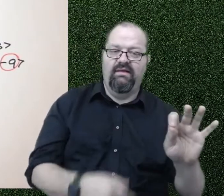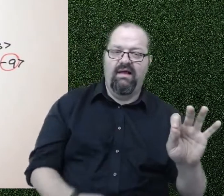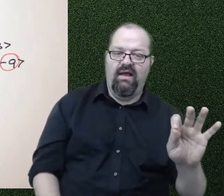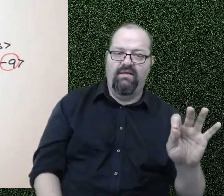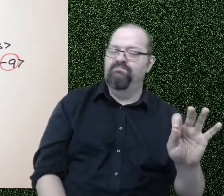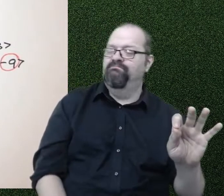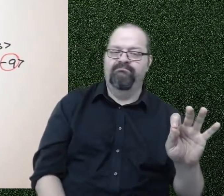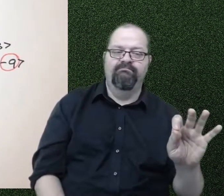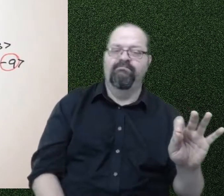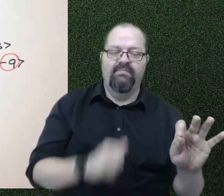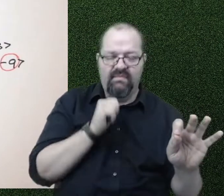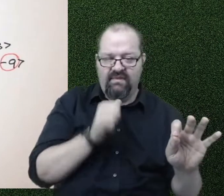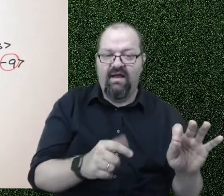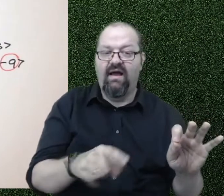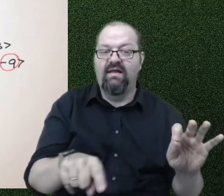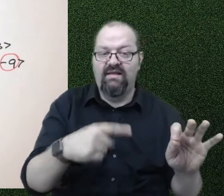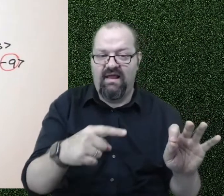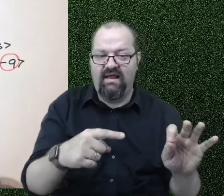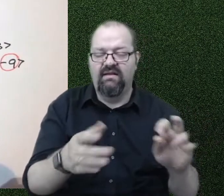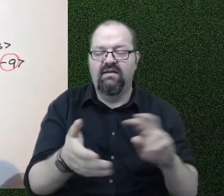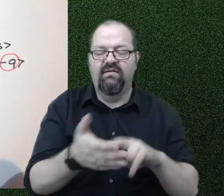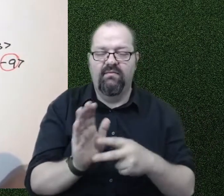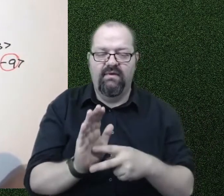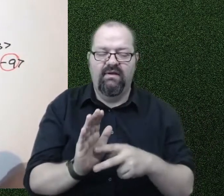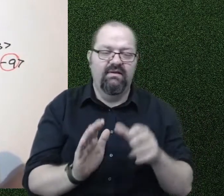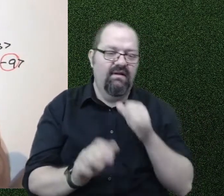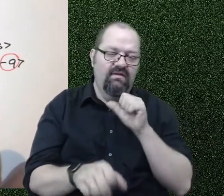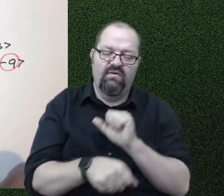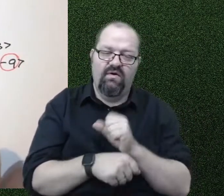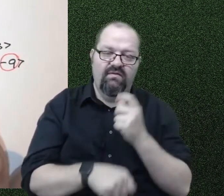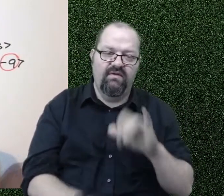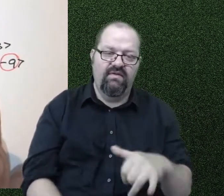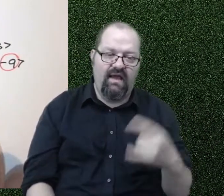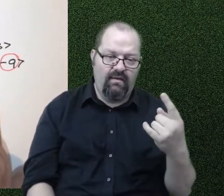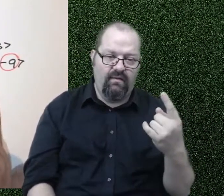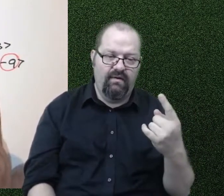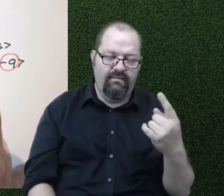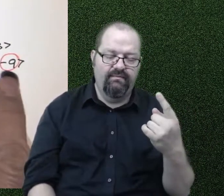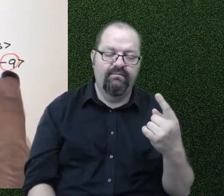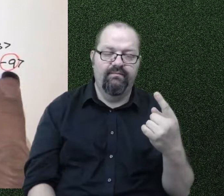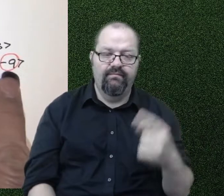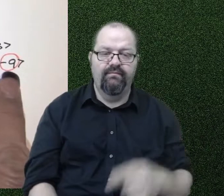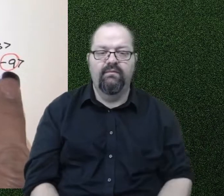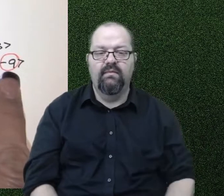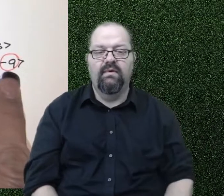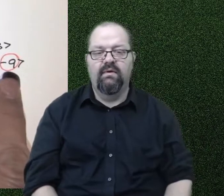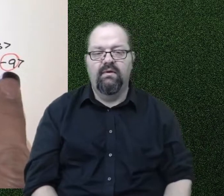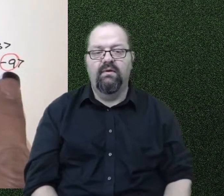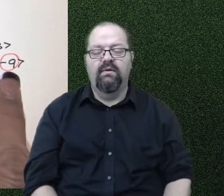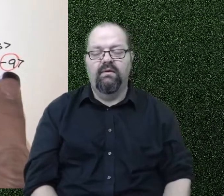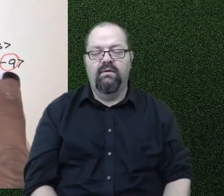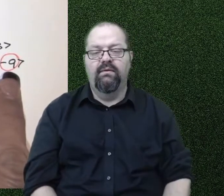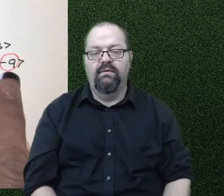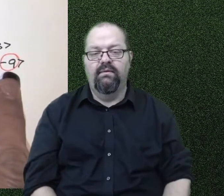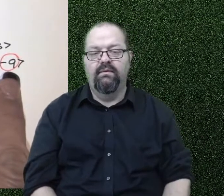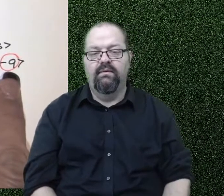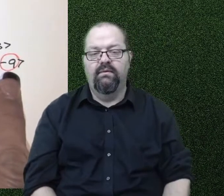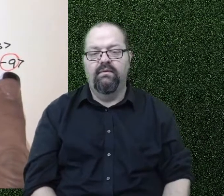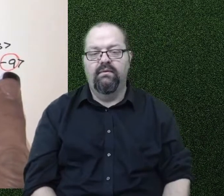be right. And it does work for the first two components here, but it doesn't work for the third component.